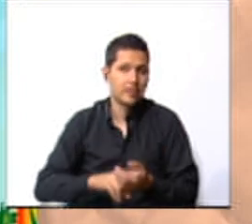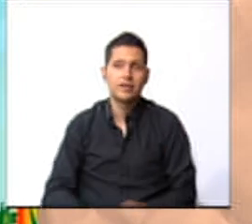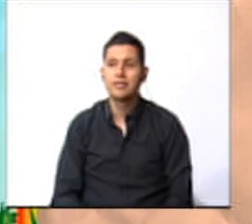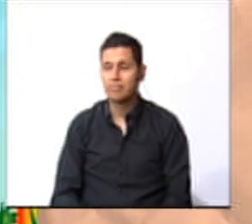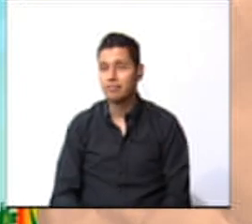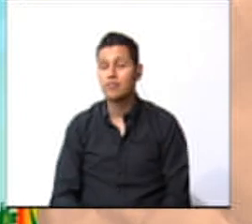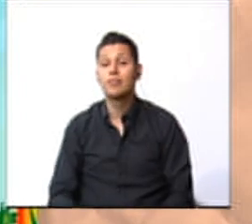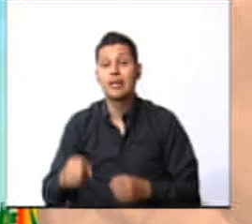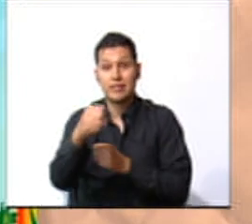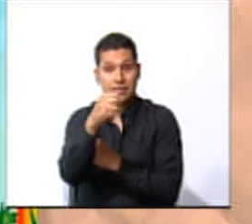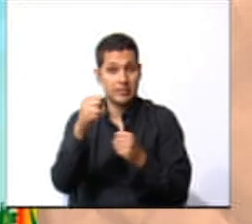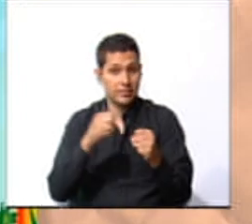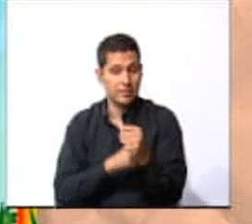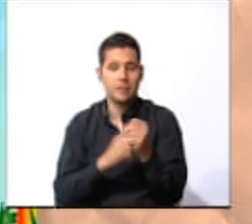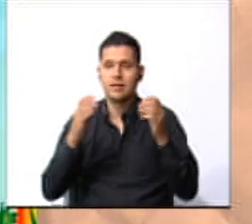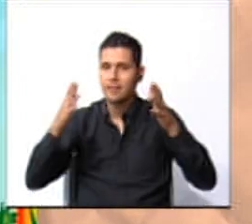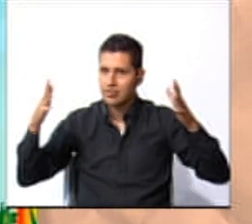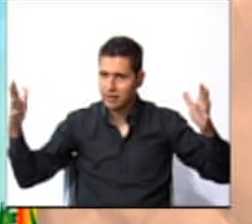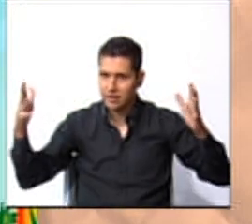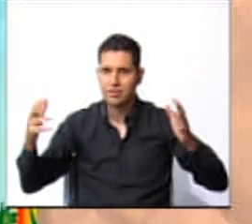big hole,